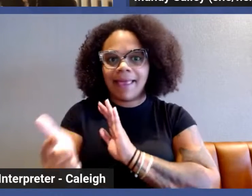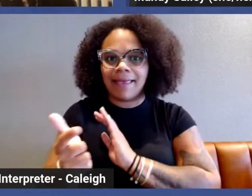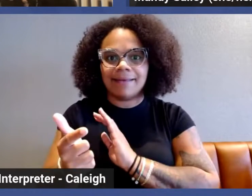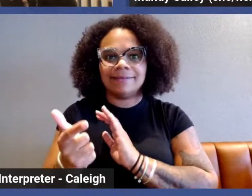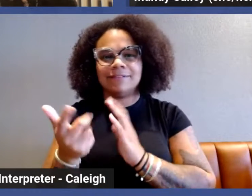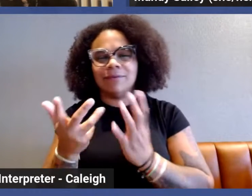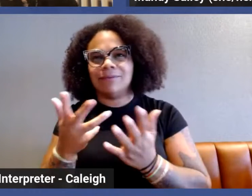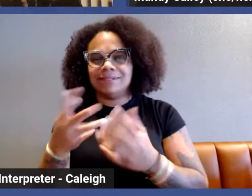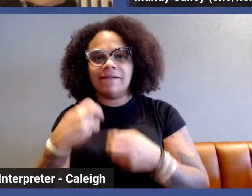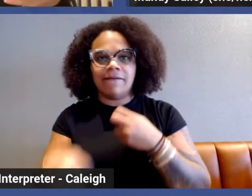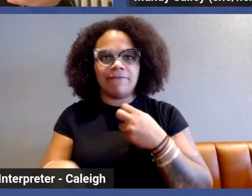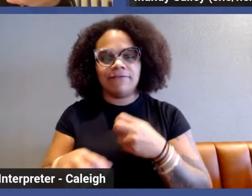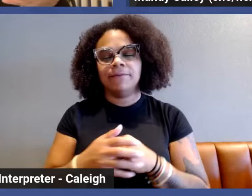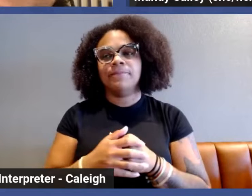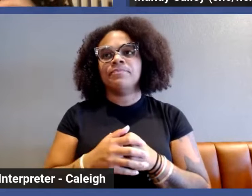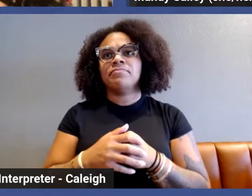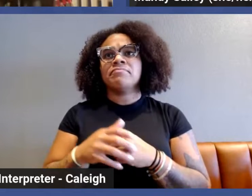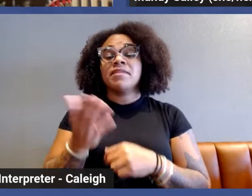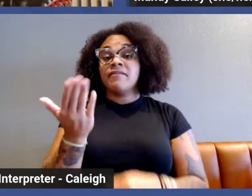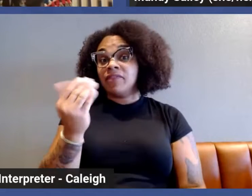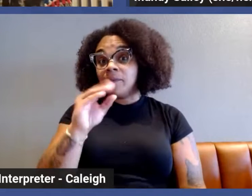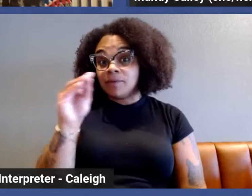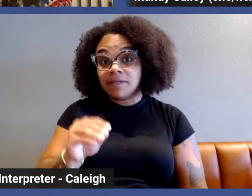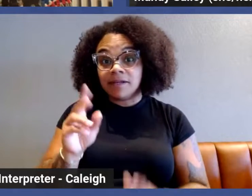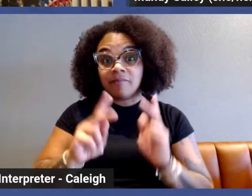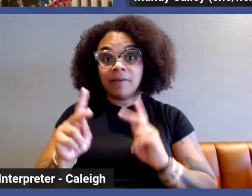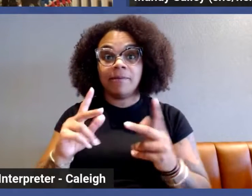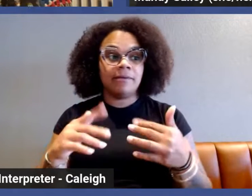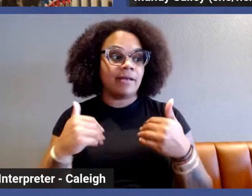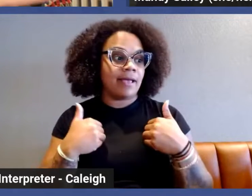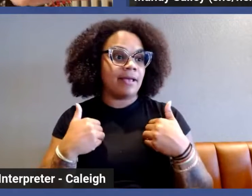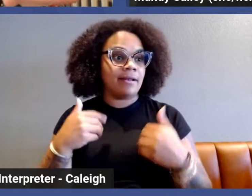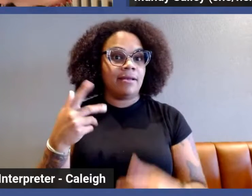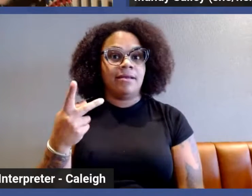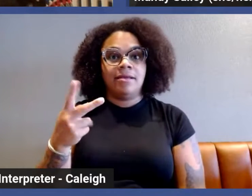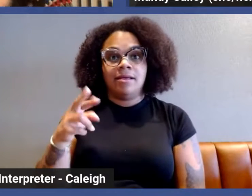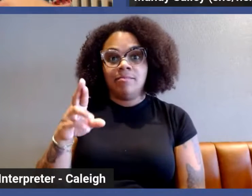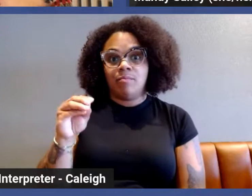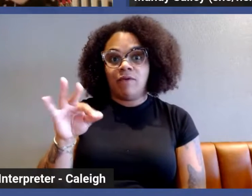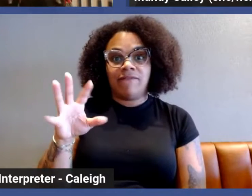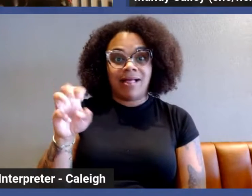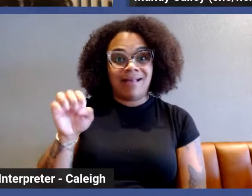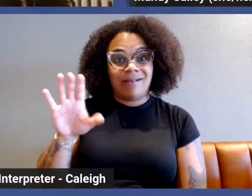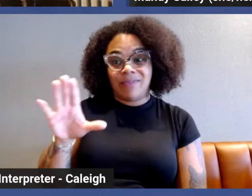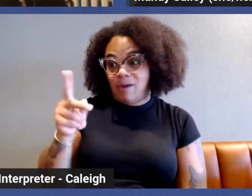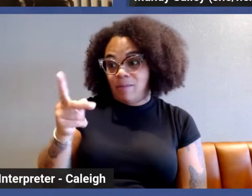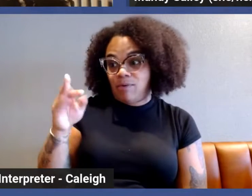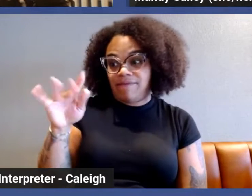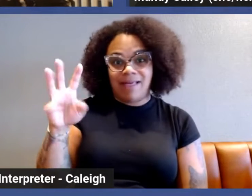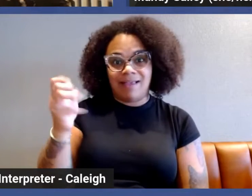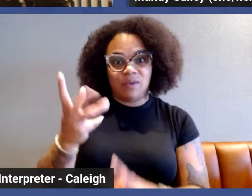were 15% of people who had a profile just fully deleted, just completely